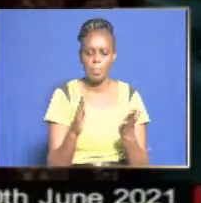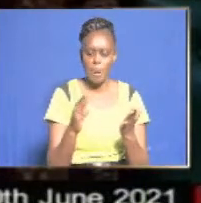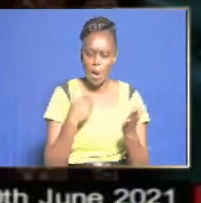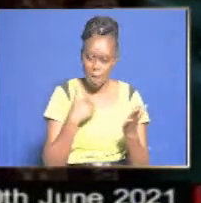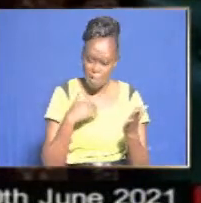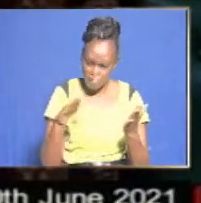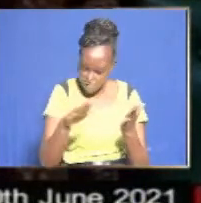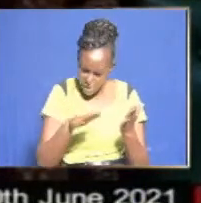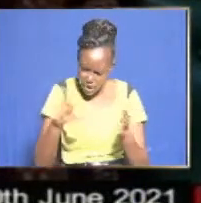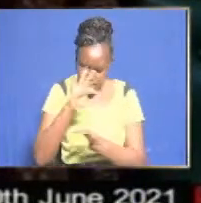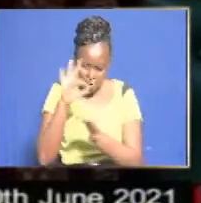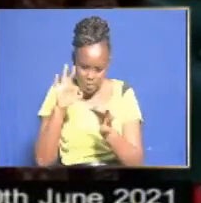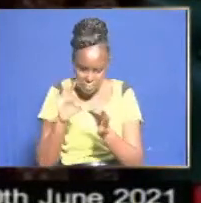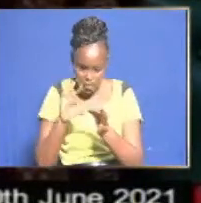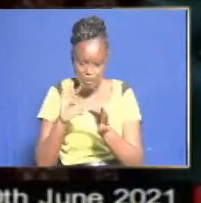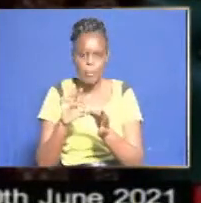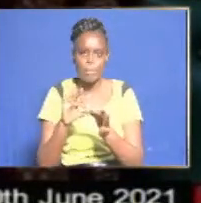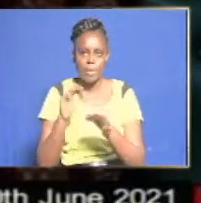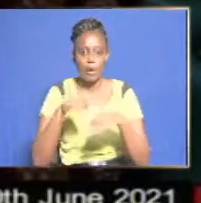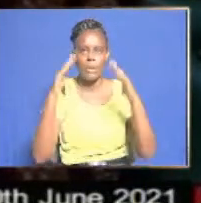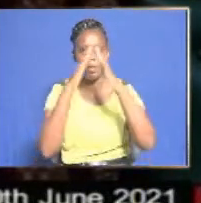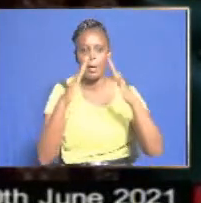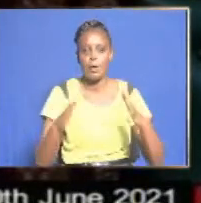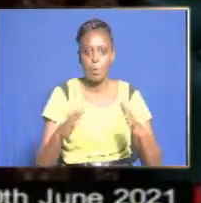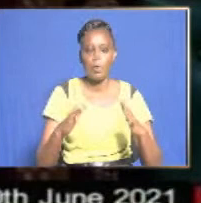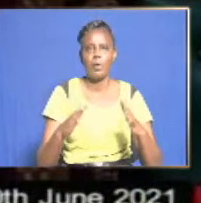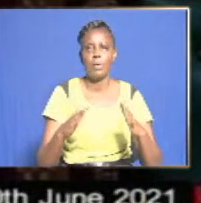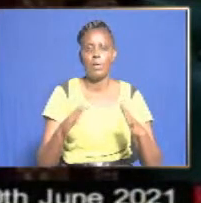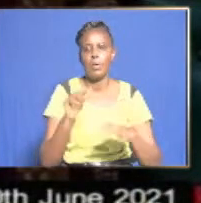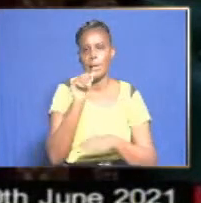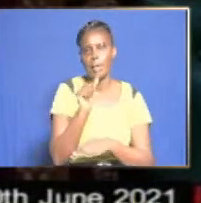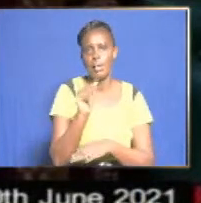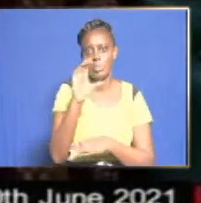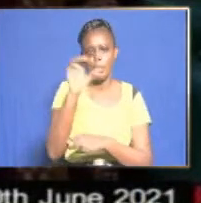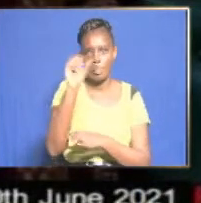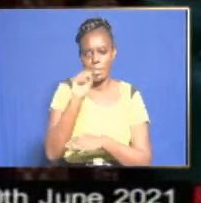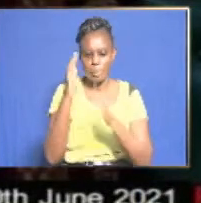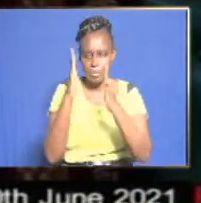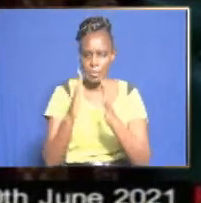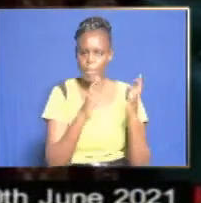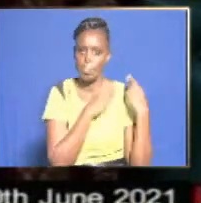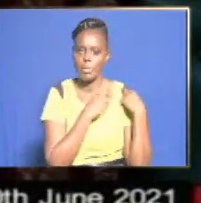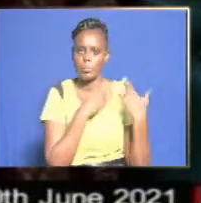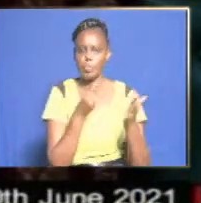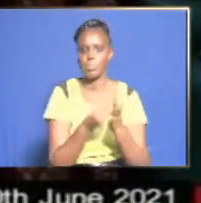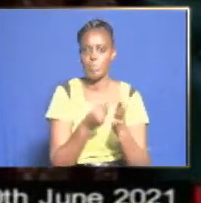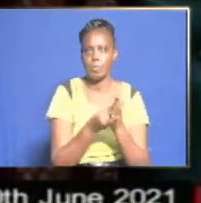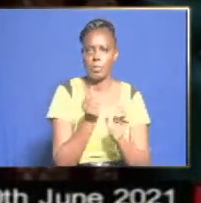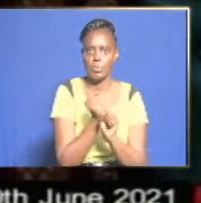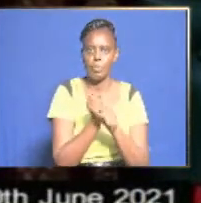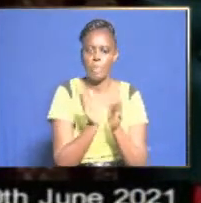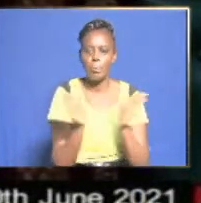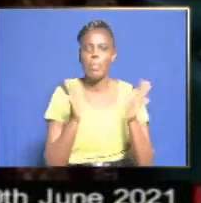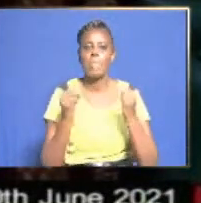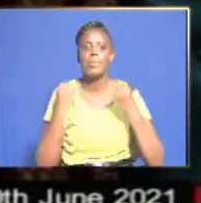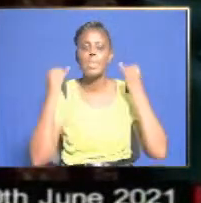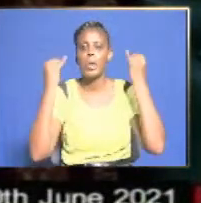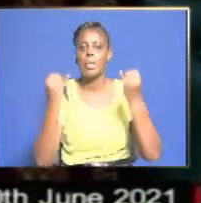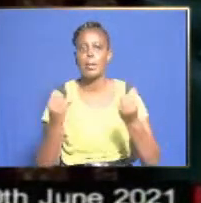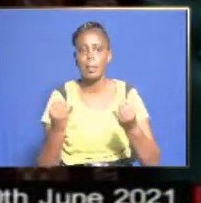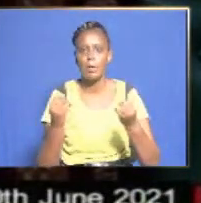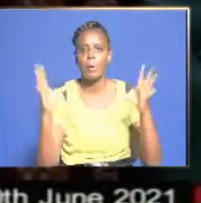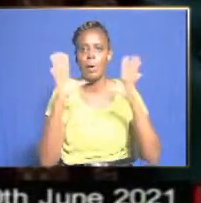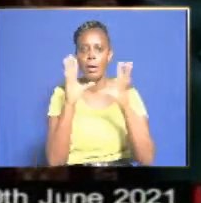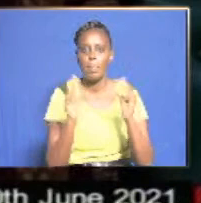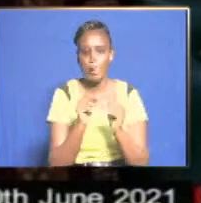chamber or at the bar of the House for A, the Cabinet Secretary responsible for finance to make a public pronouncement on the